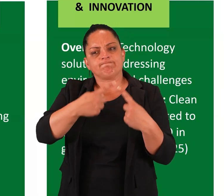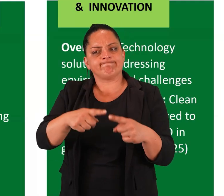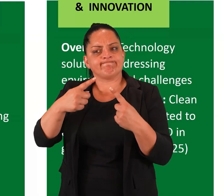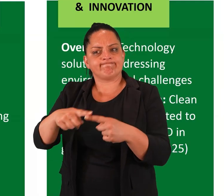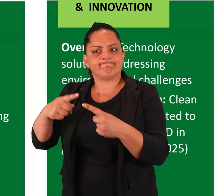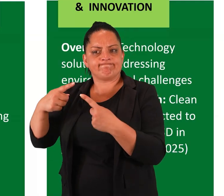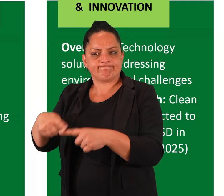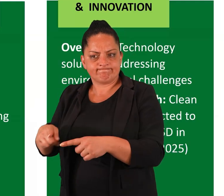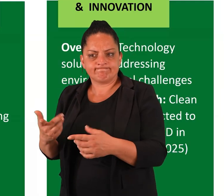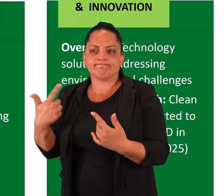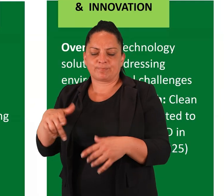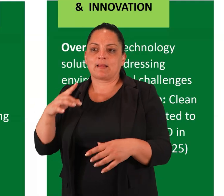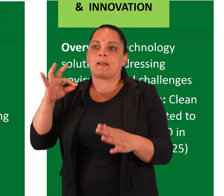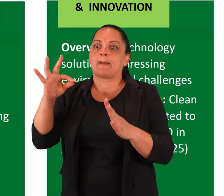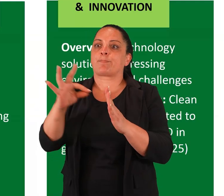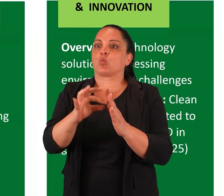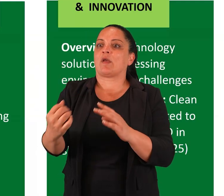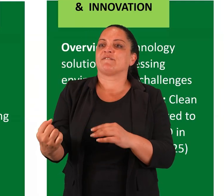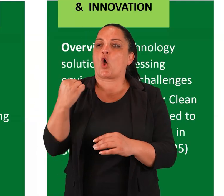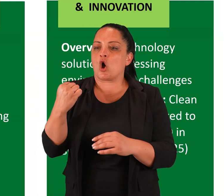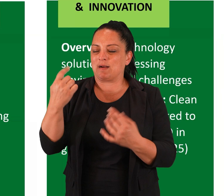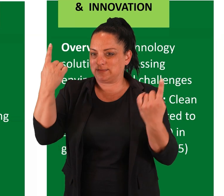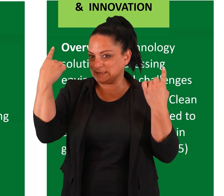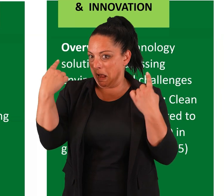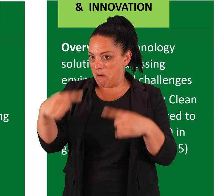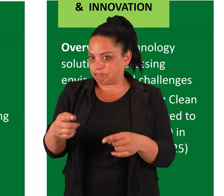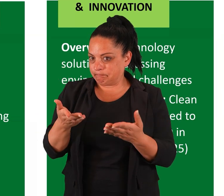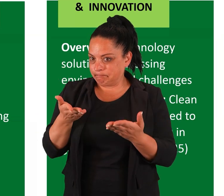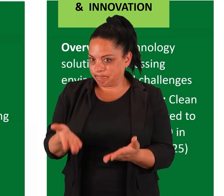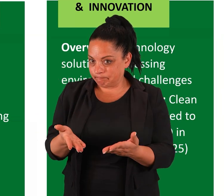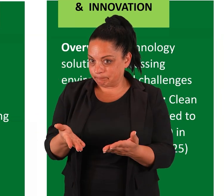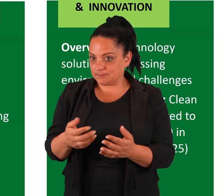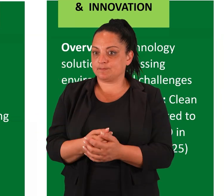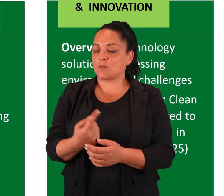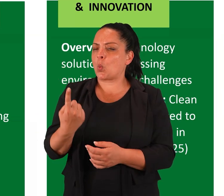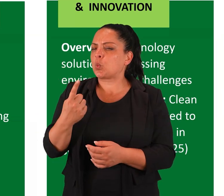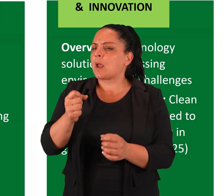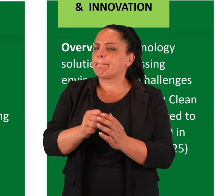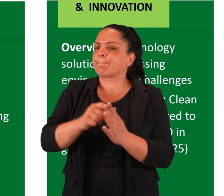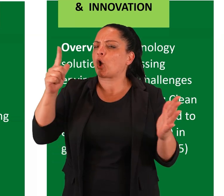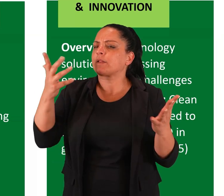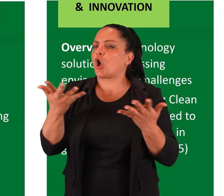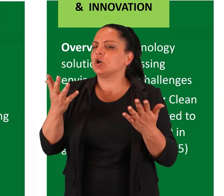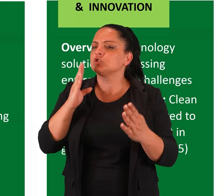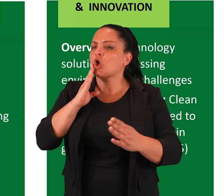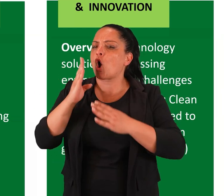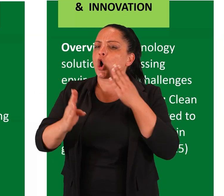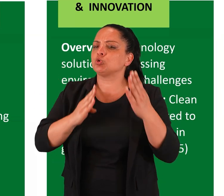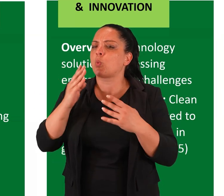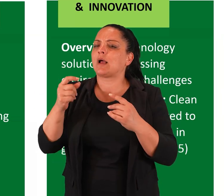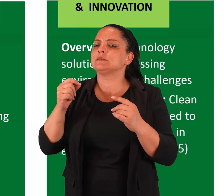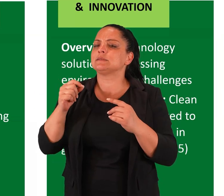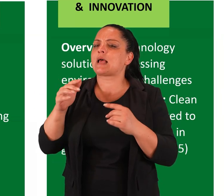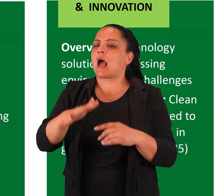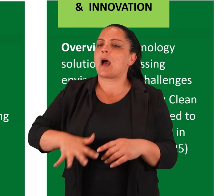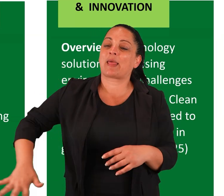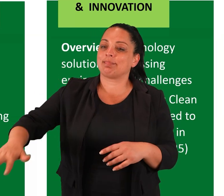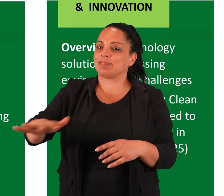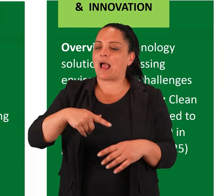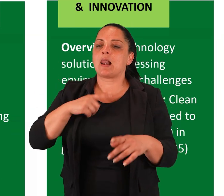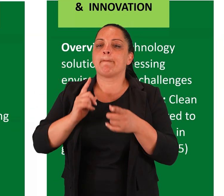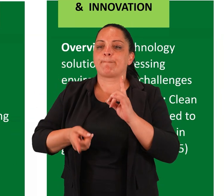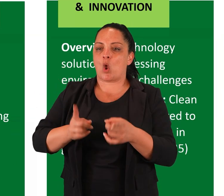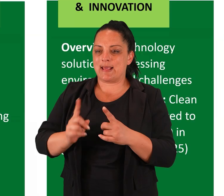their diversity is one of their main strengths. One important sector is environmental consulting and